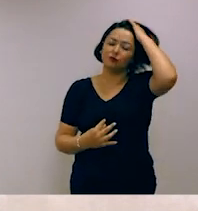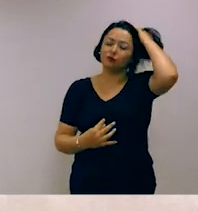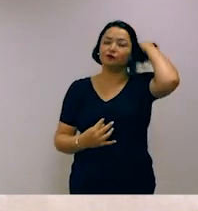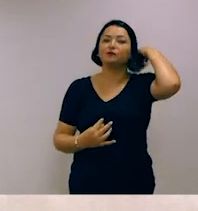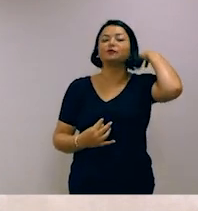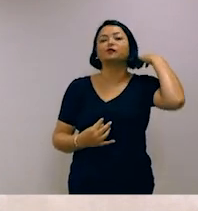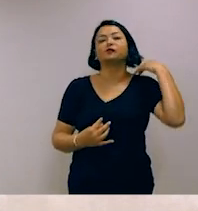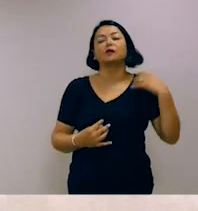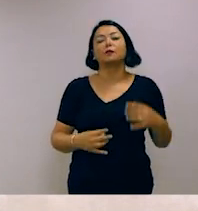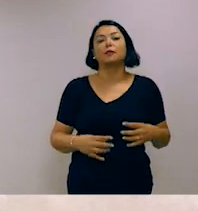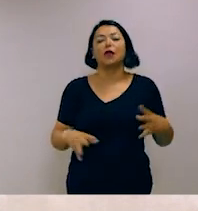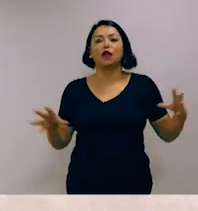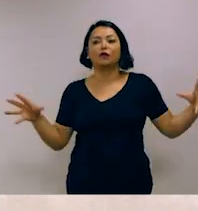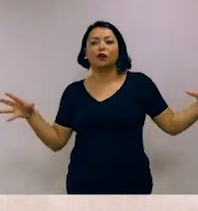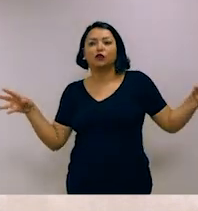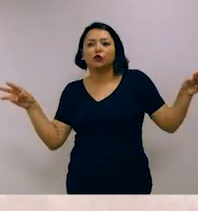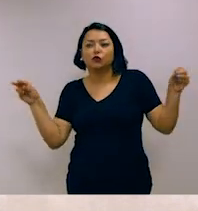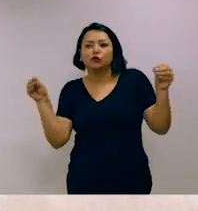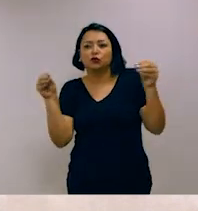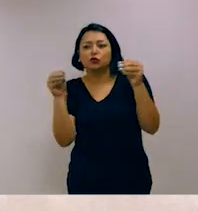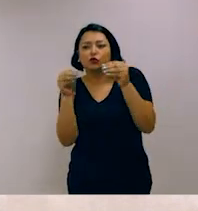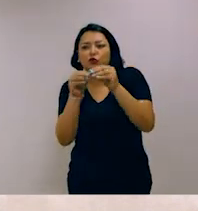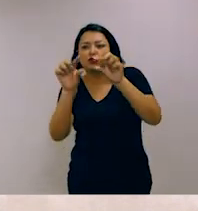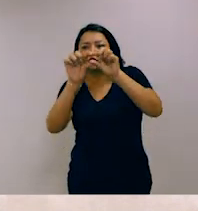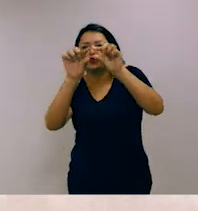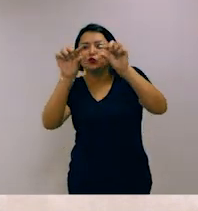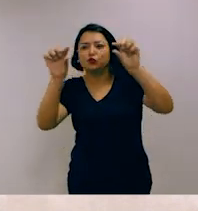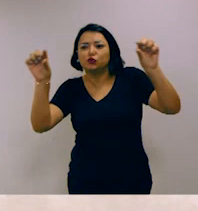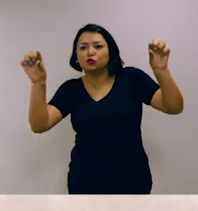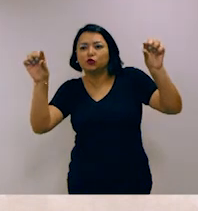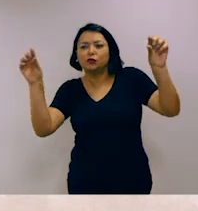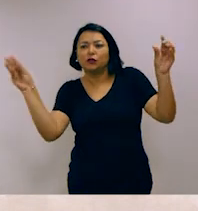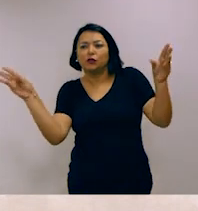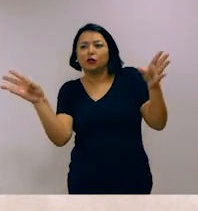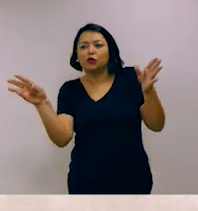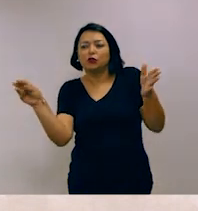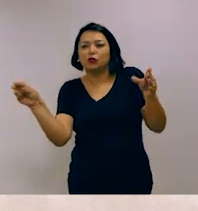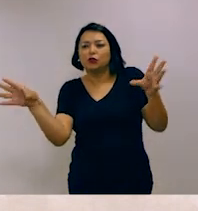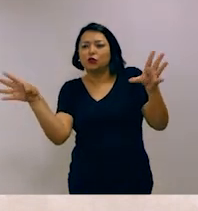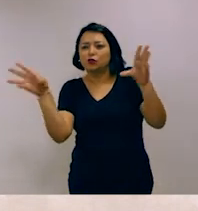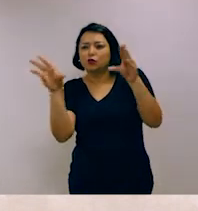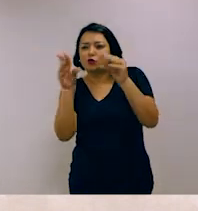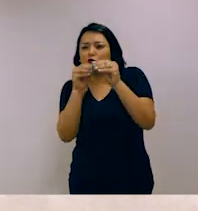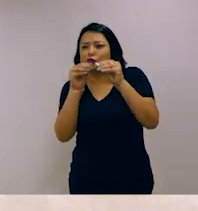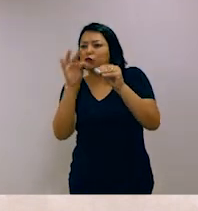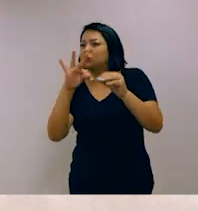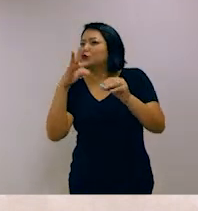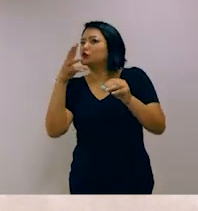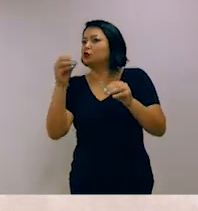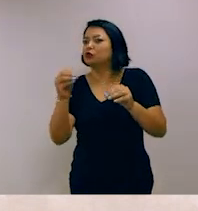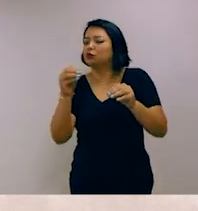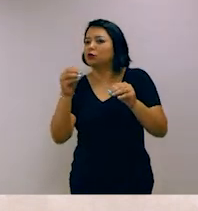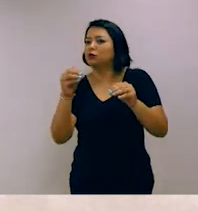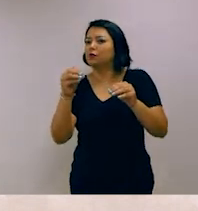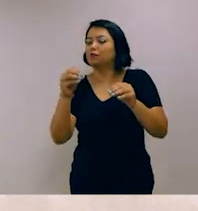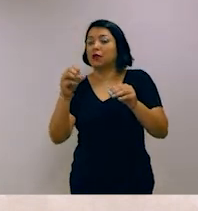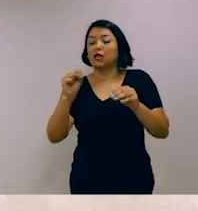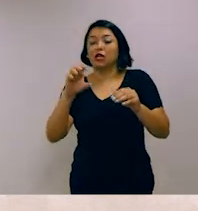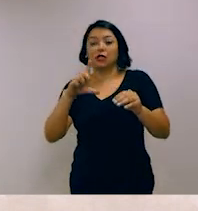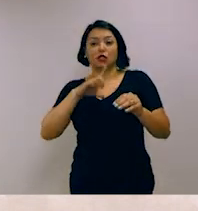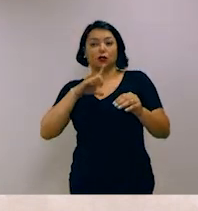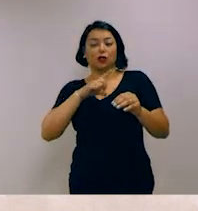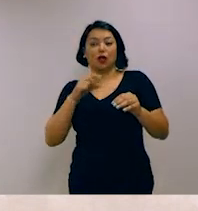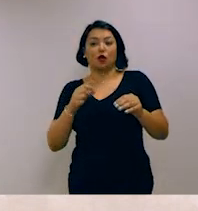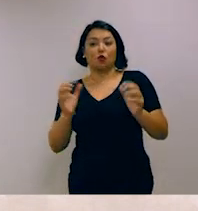the terms that create a paragraph or a sentence, they're going to be represented by a vector. And so if I have a set